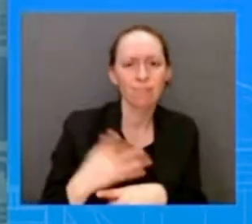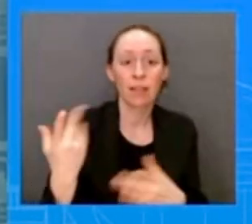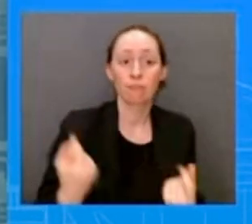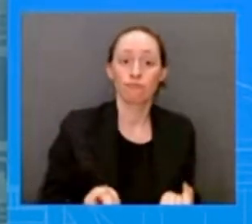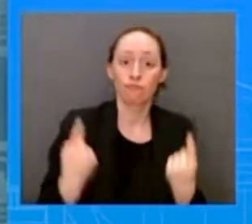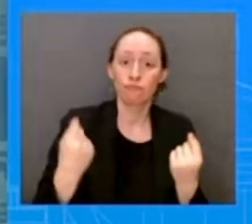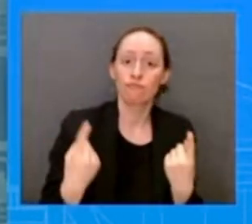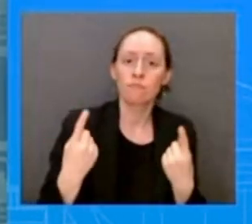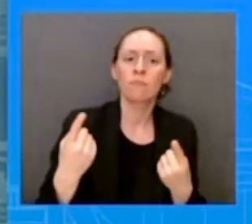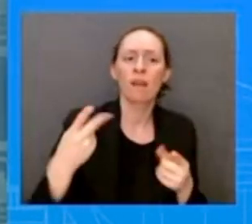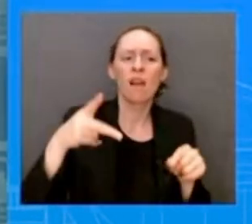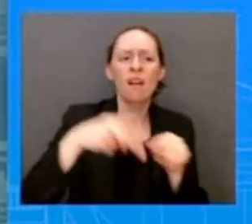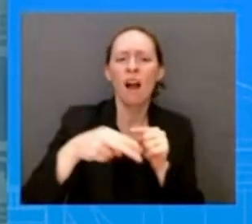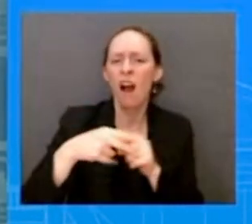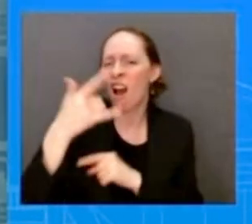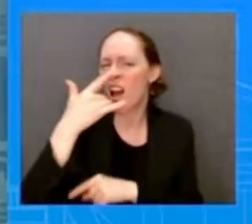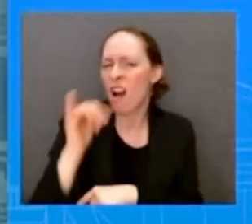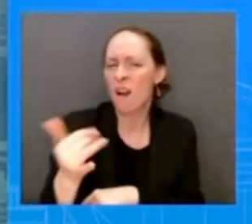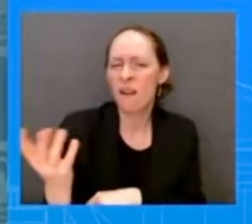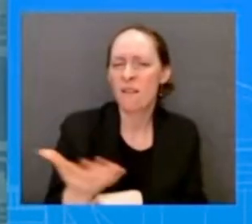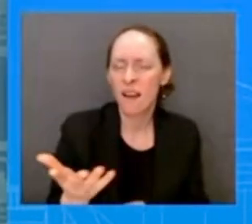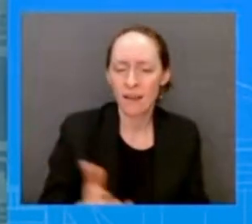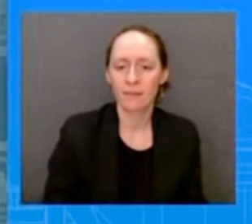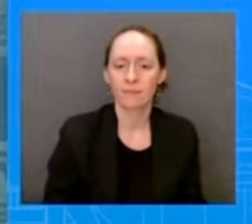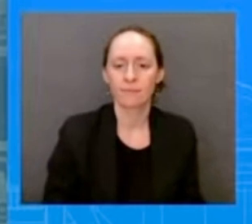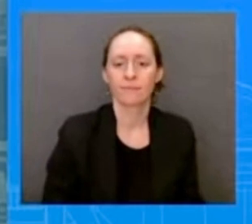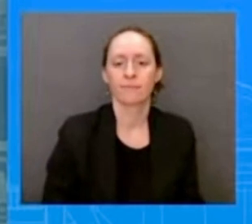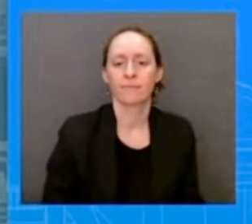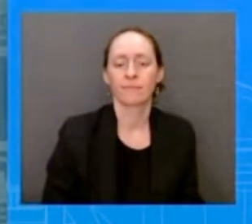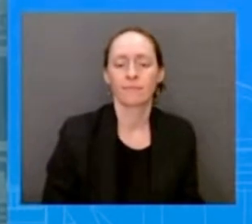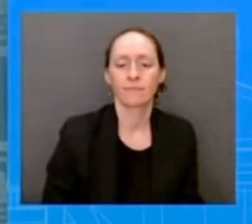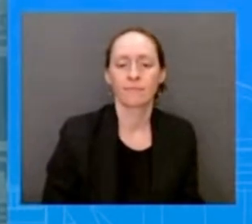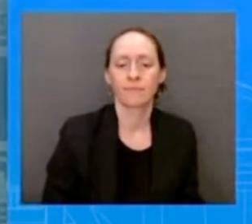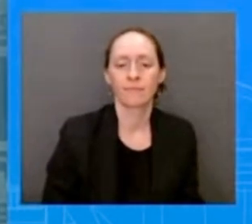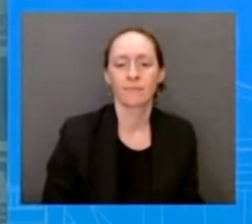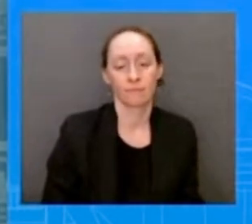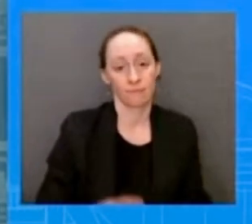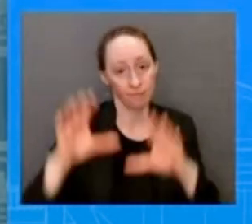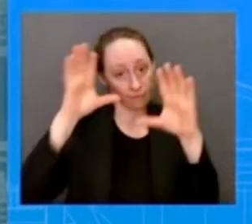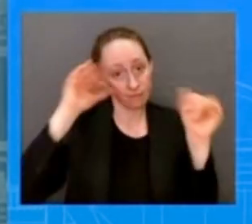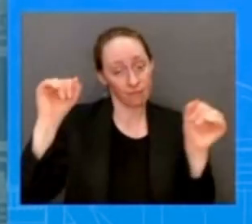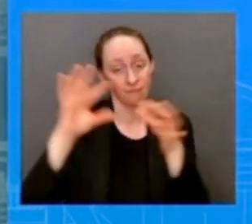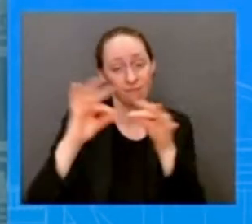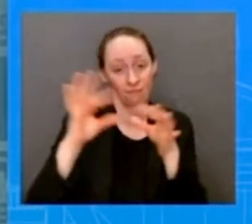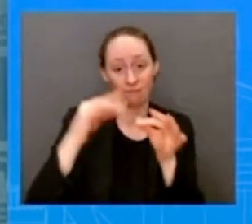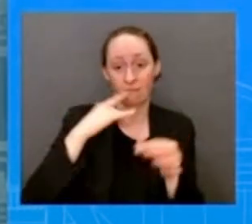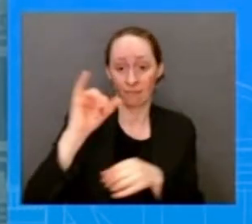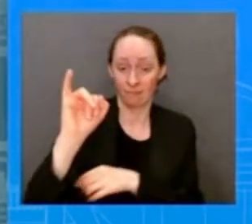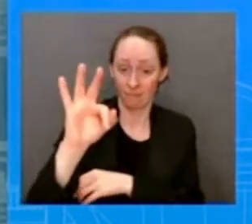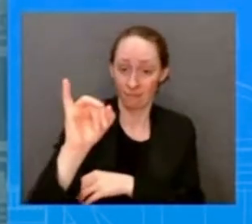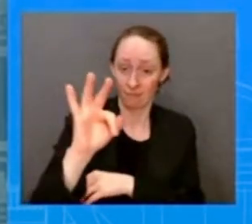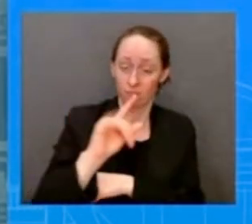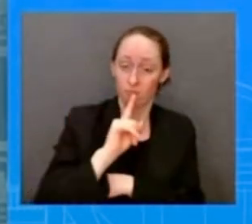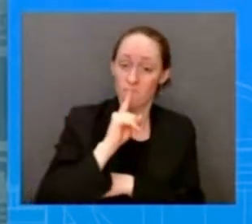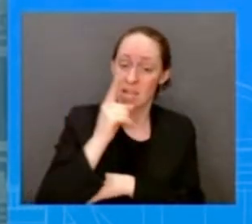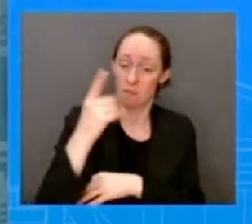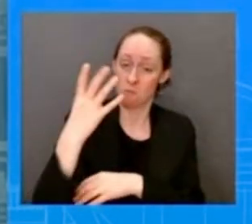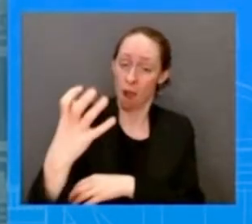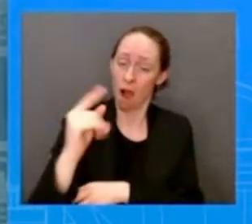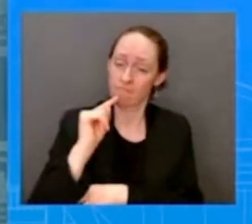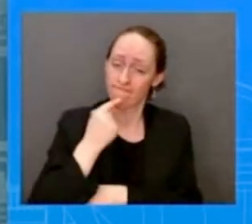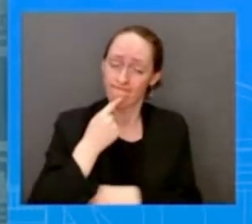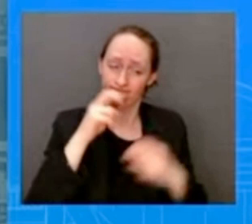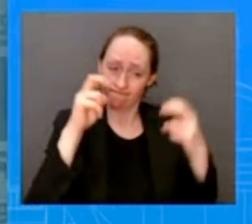a real conversation that congressional members want to have about how we continue to